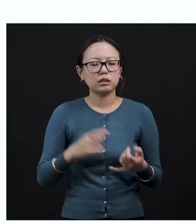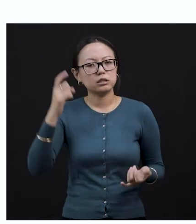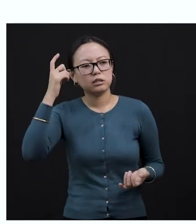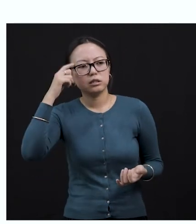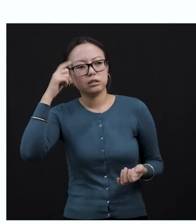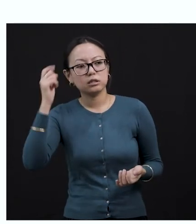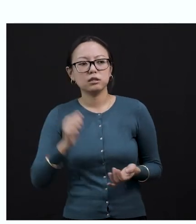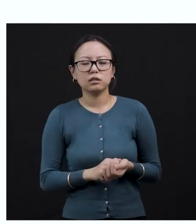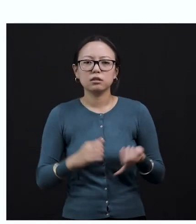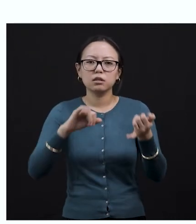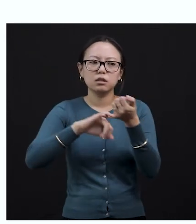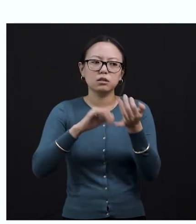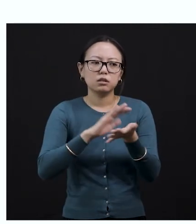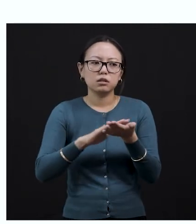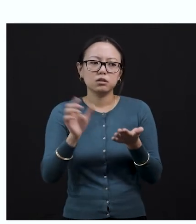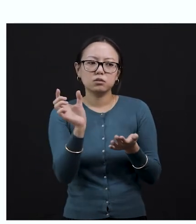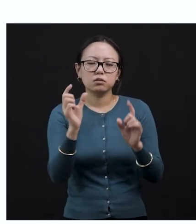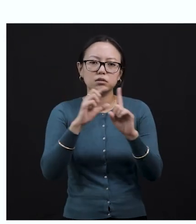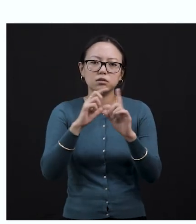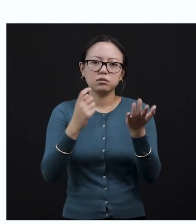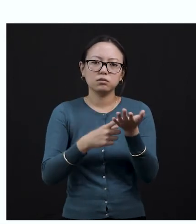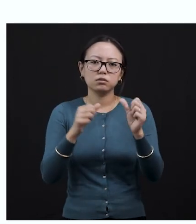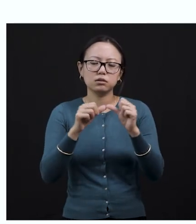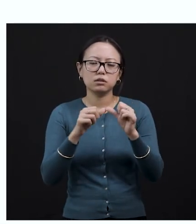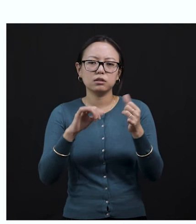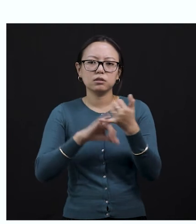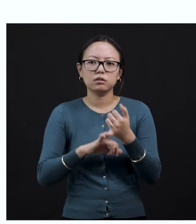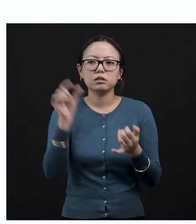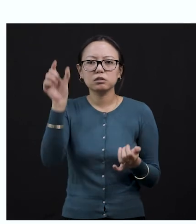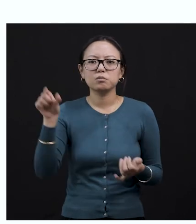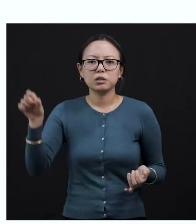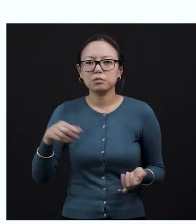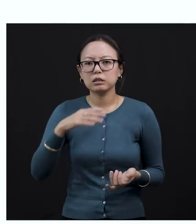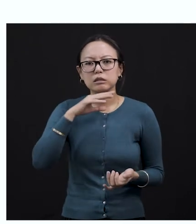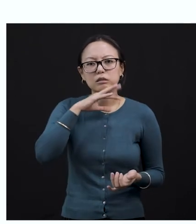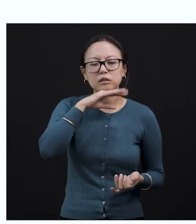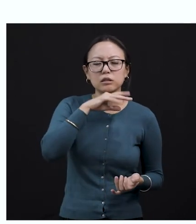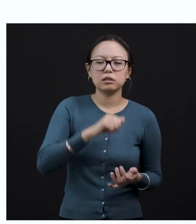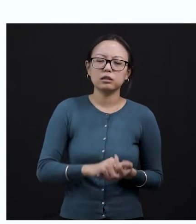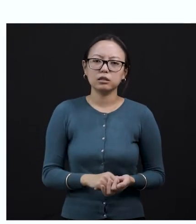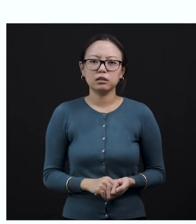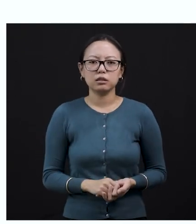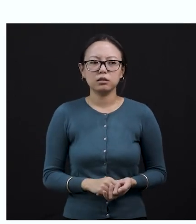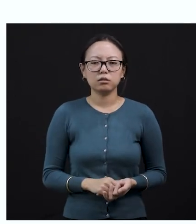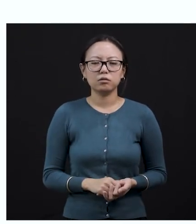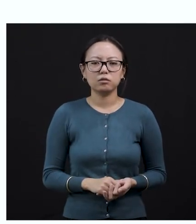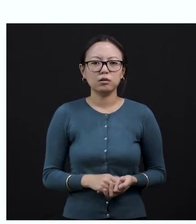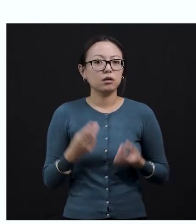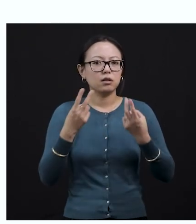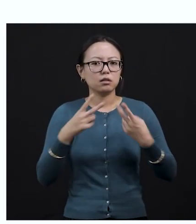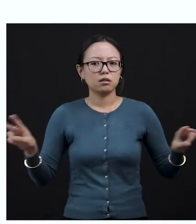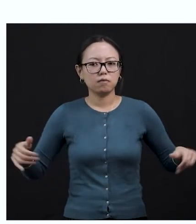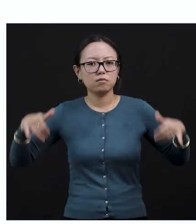they are unclean. So even in the society, the Shudras were not allowed to stay with the rest of the caste, but they